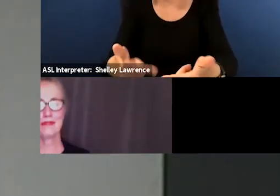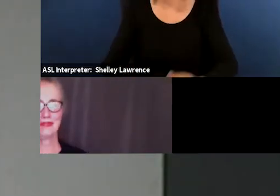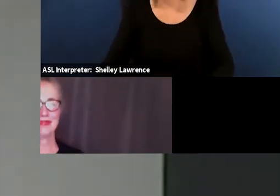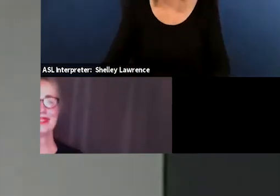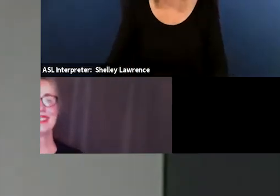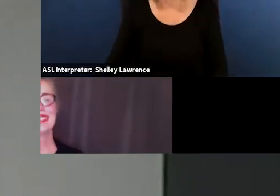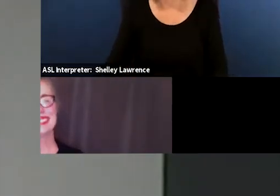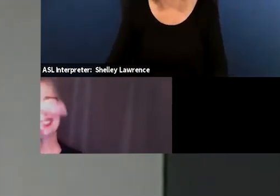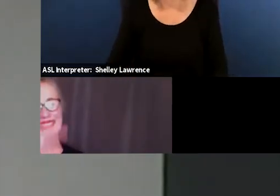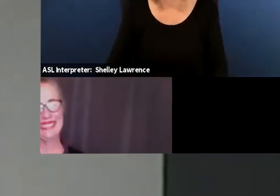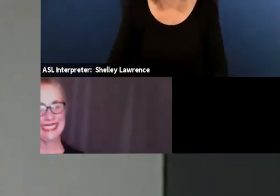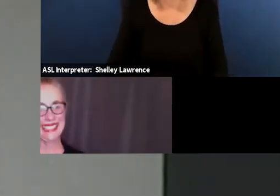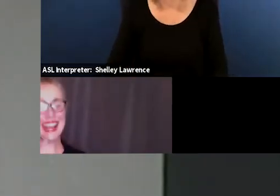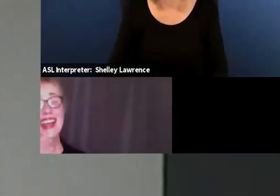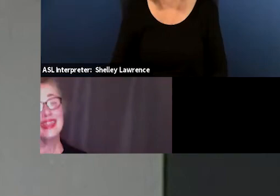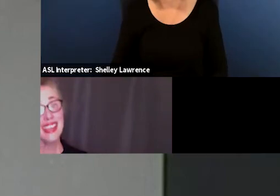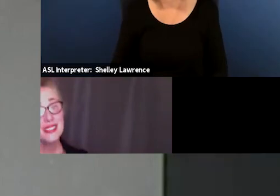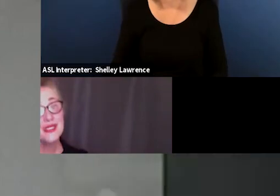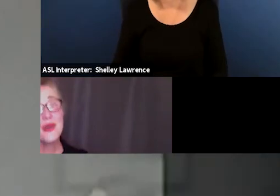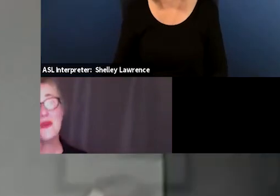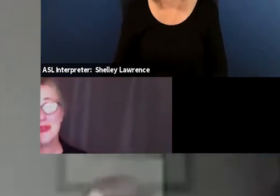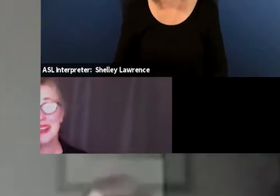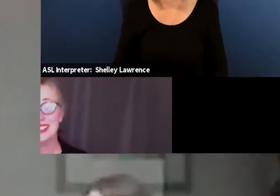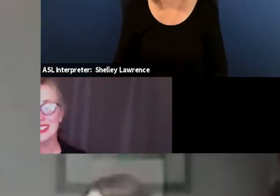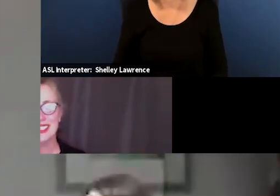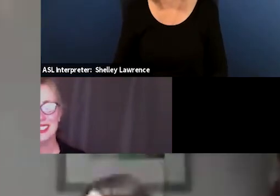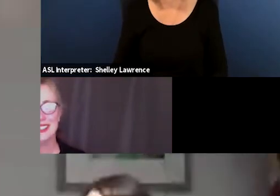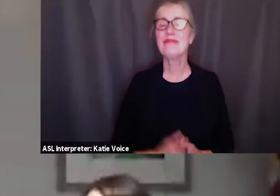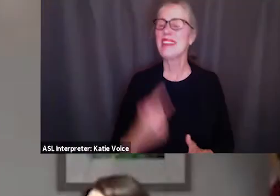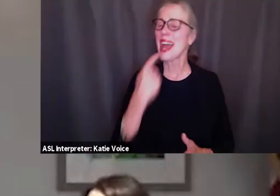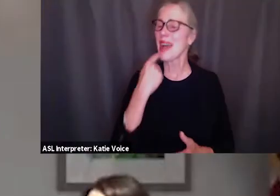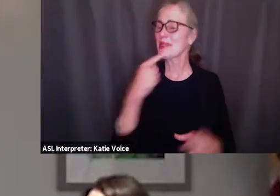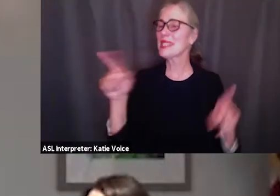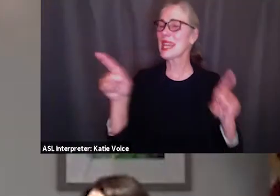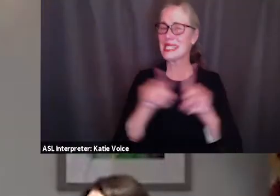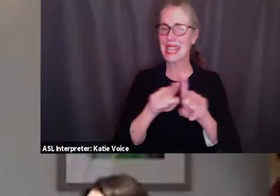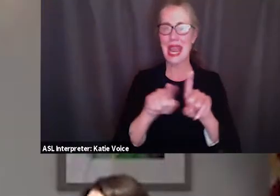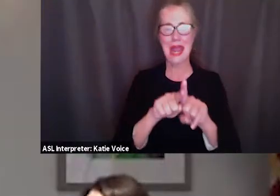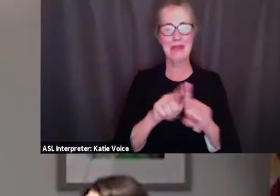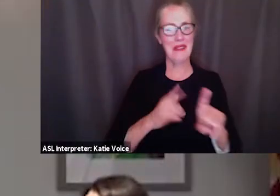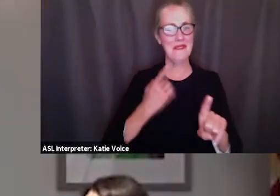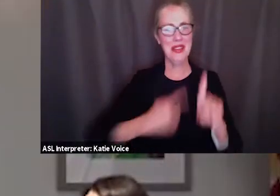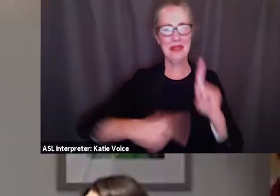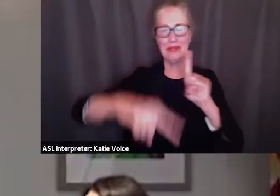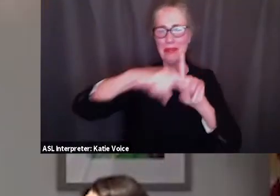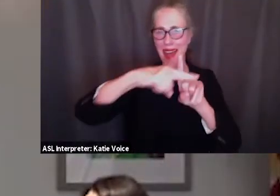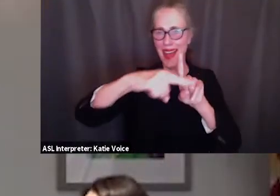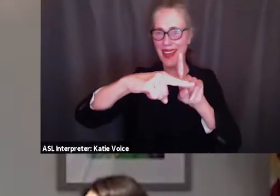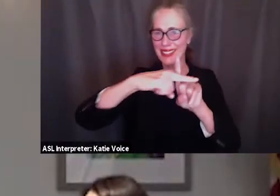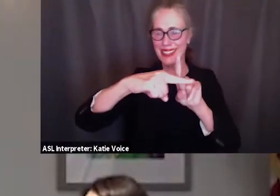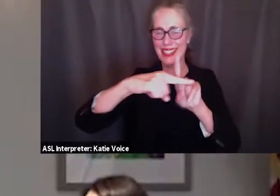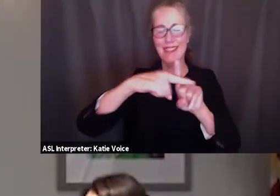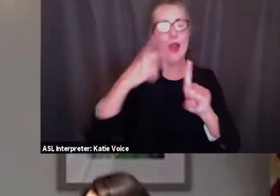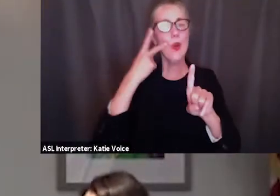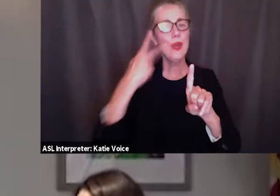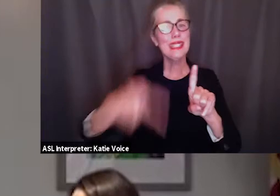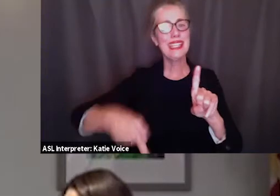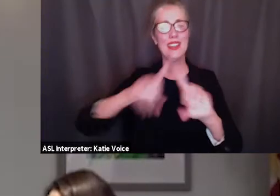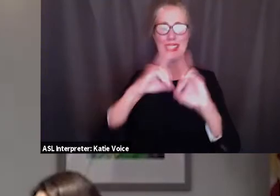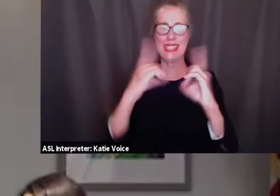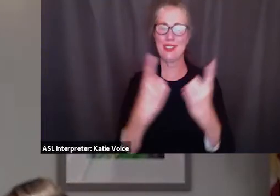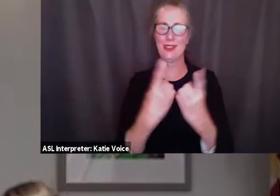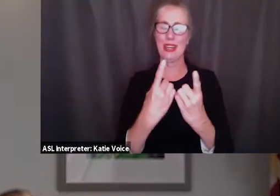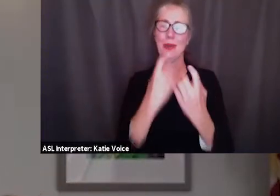Thank you so much. Well, I'll just echo a lot of the same positivity that we see in this district. And if anyone